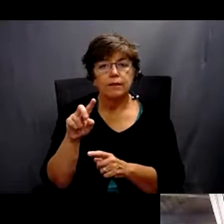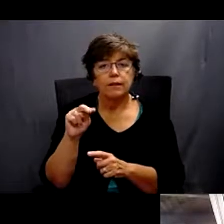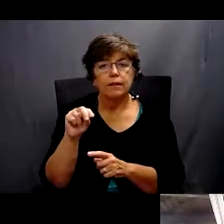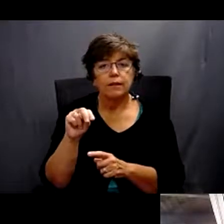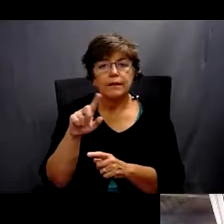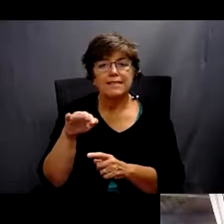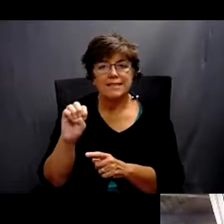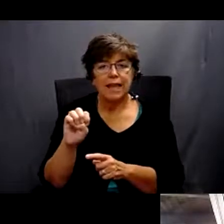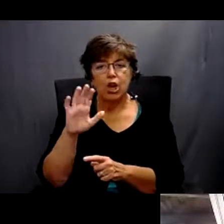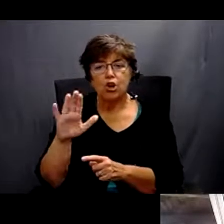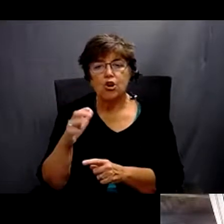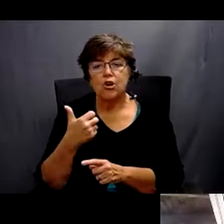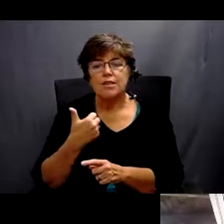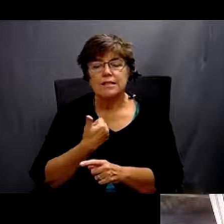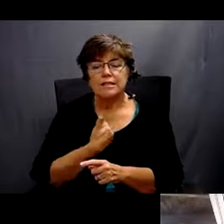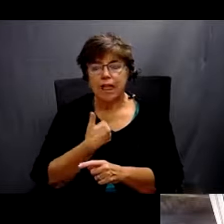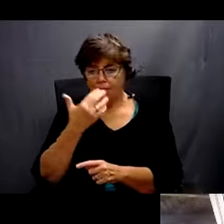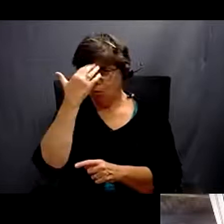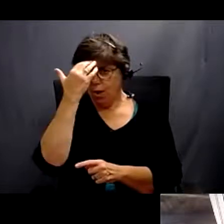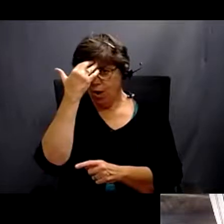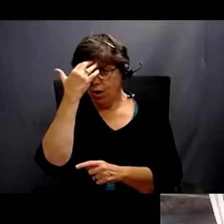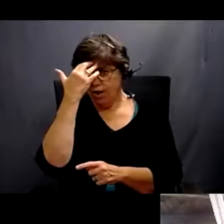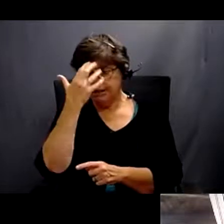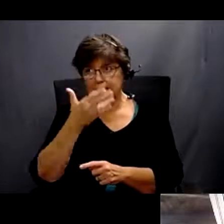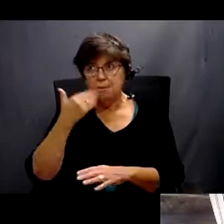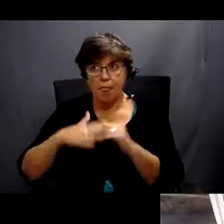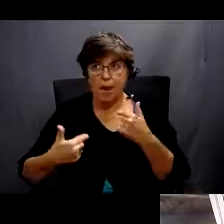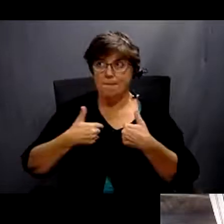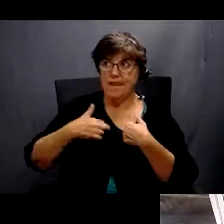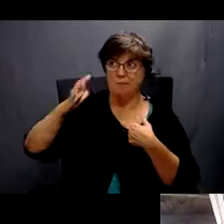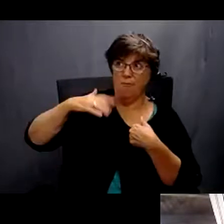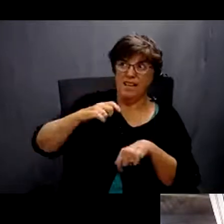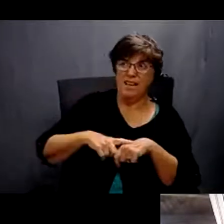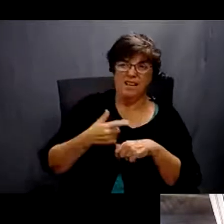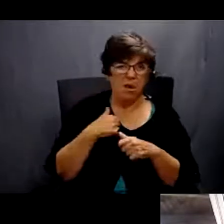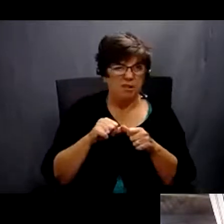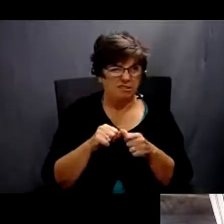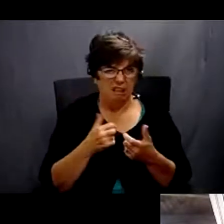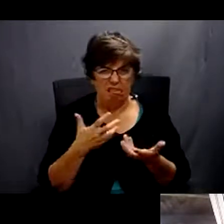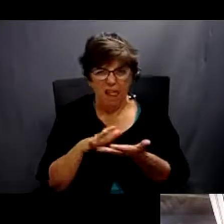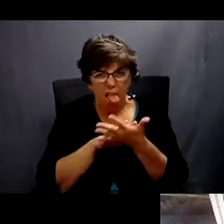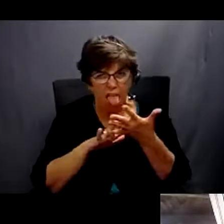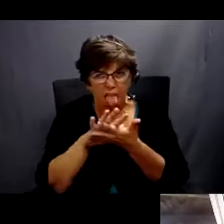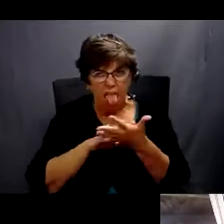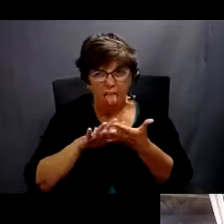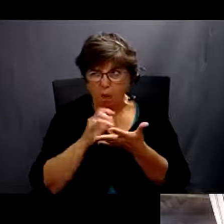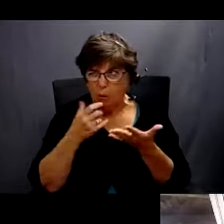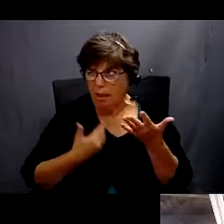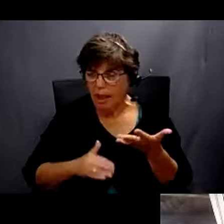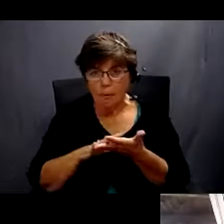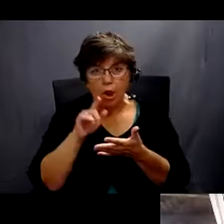what mine was when I started. Because I was still like walking in muck. And so I love